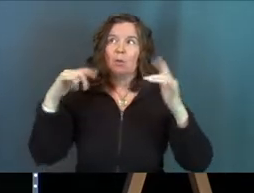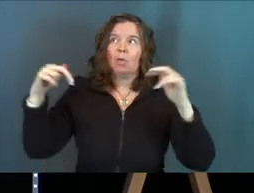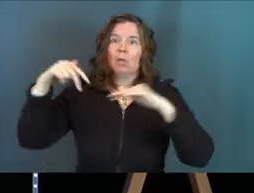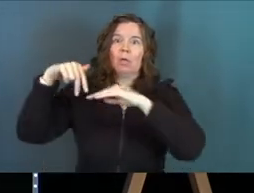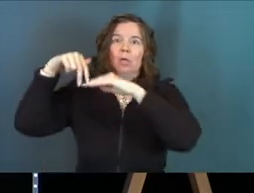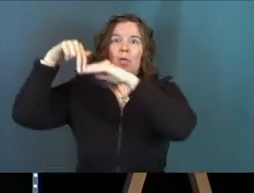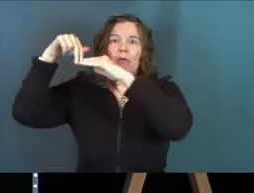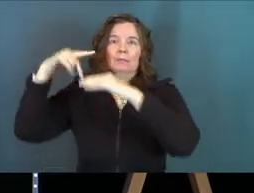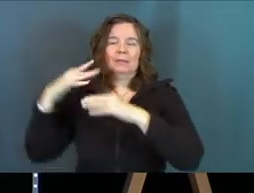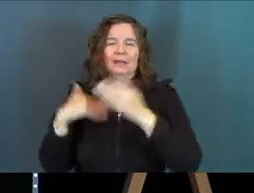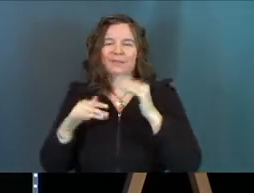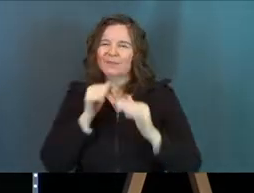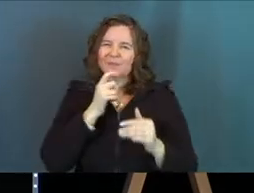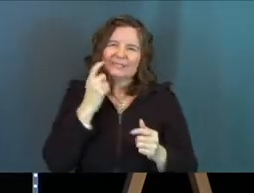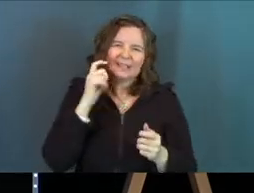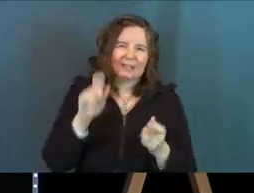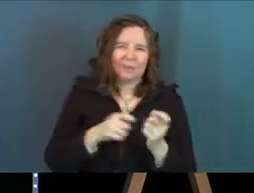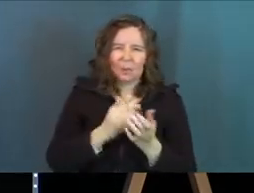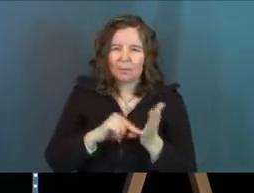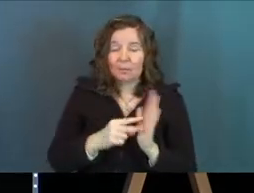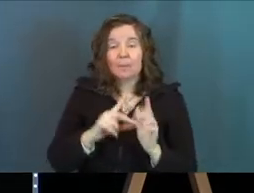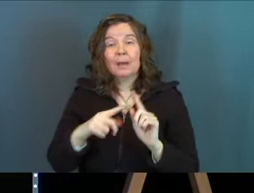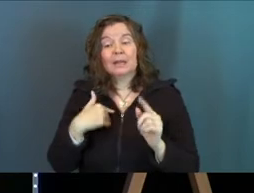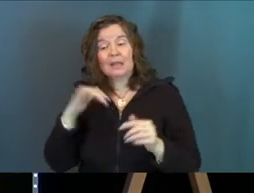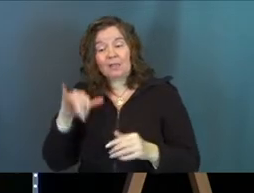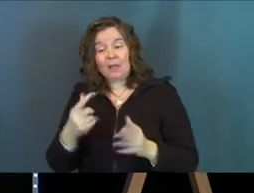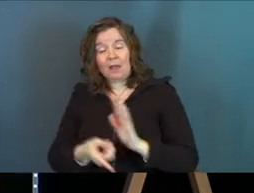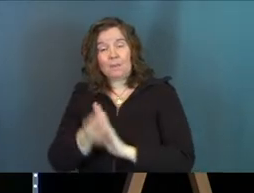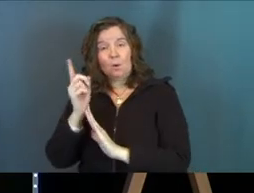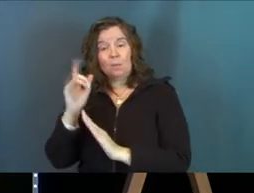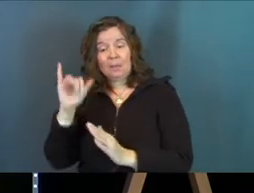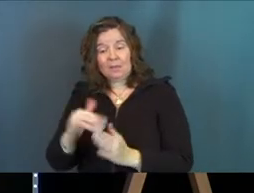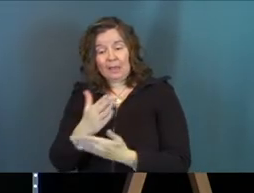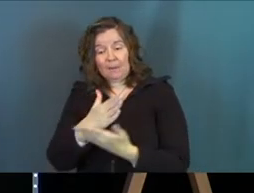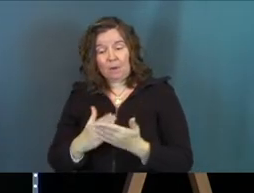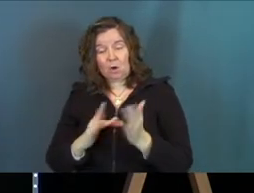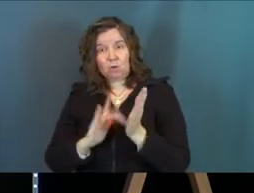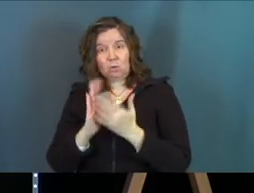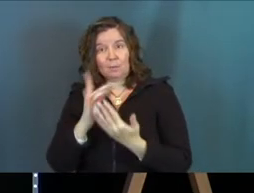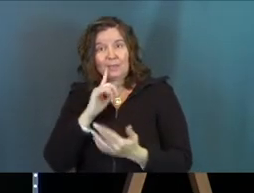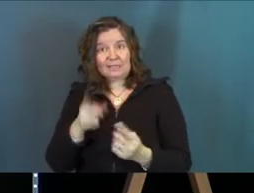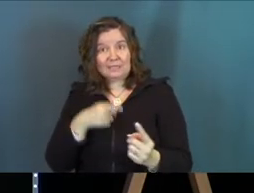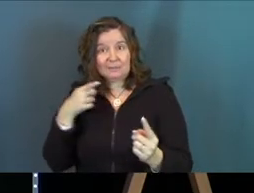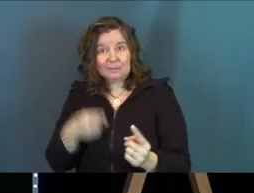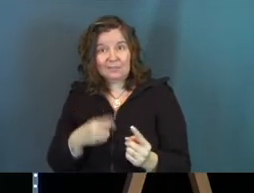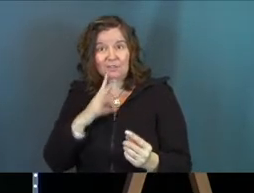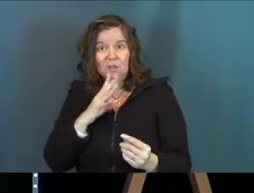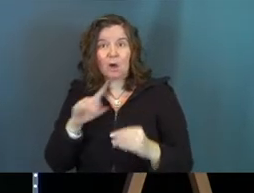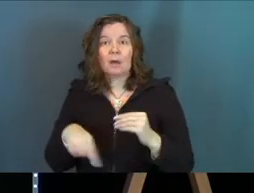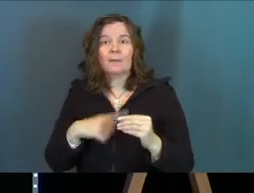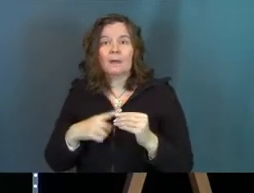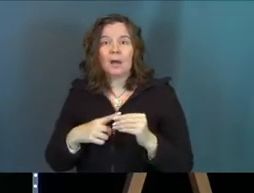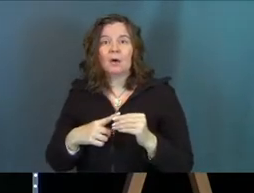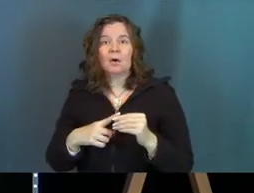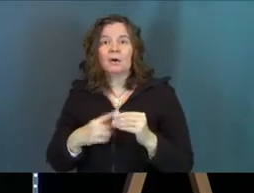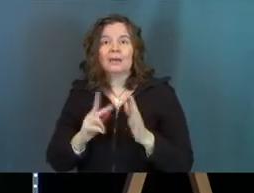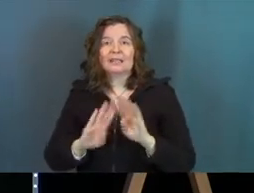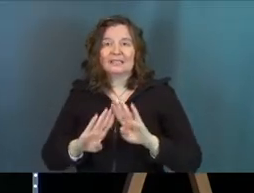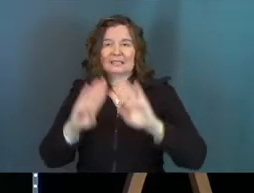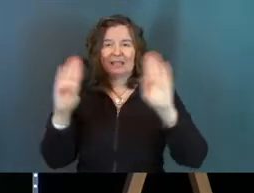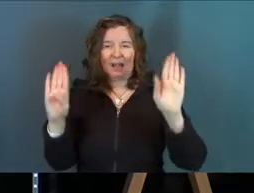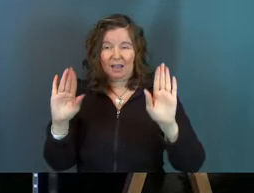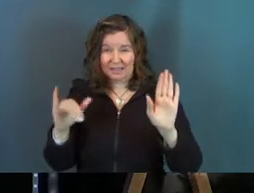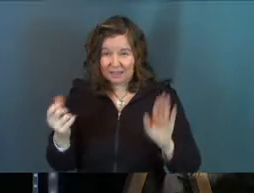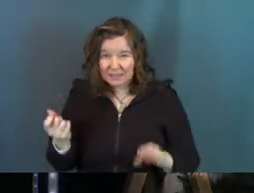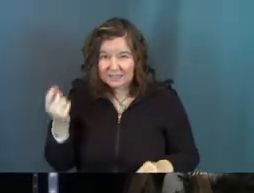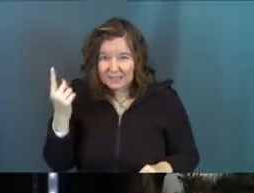in heaven. It's like, okay, don't exactly know that, but I know that in that moment, in that part of scripture, they're specifically talking just about the sky. Does that